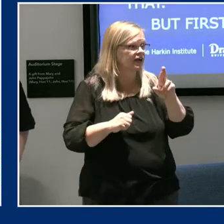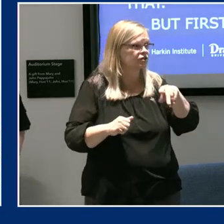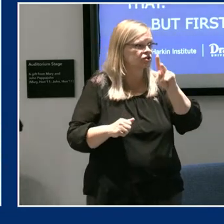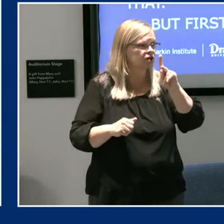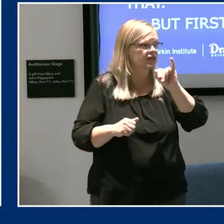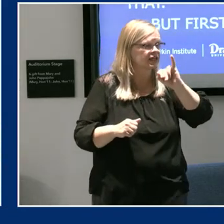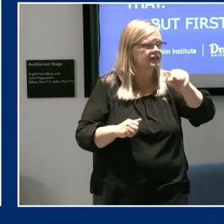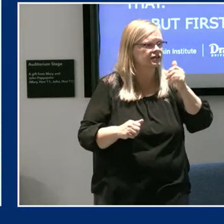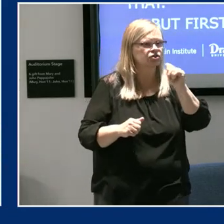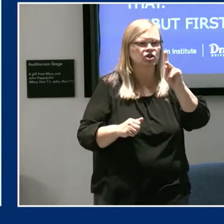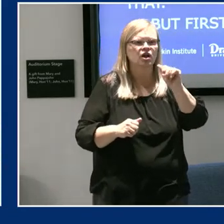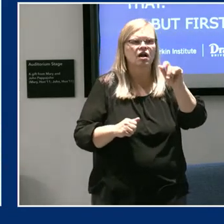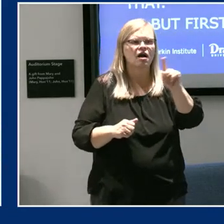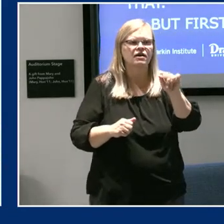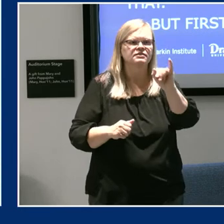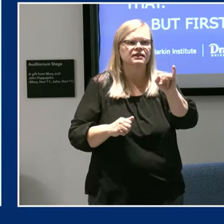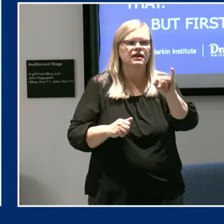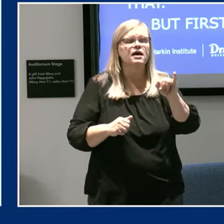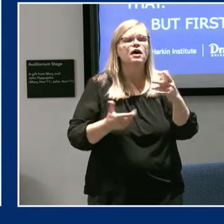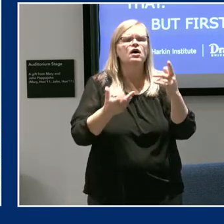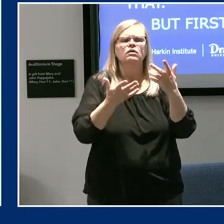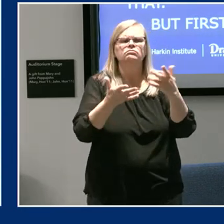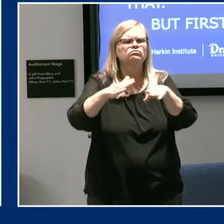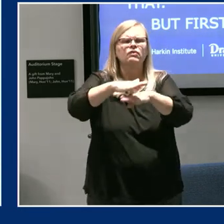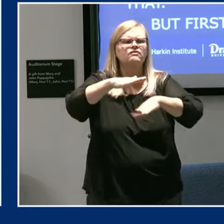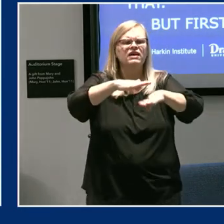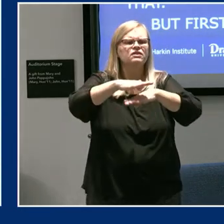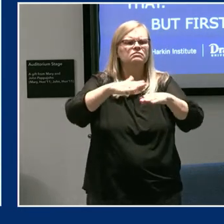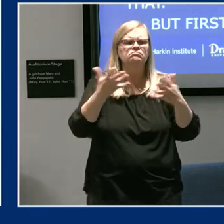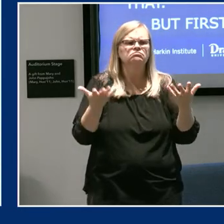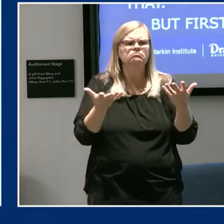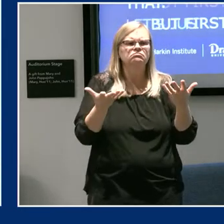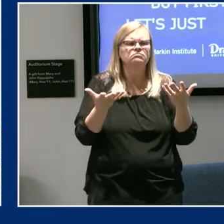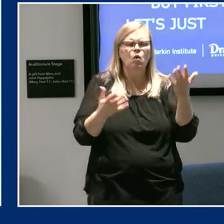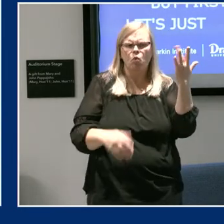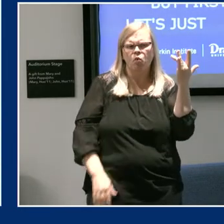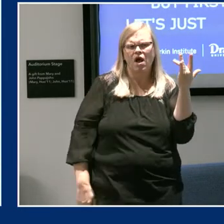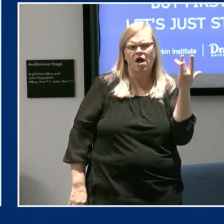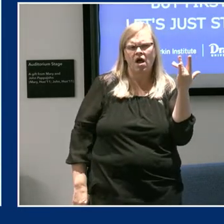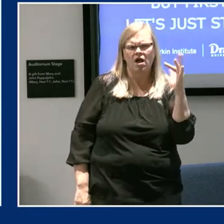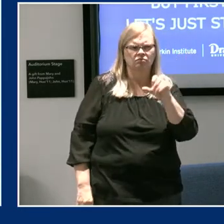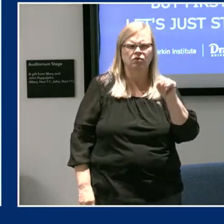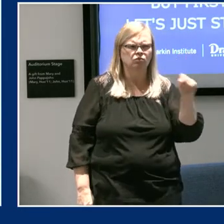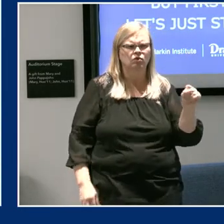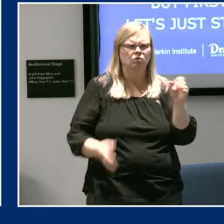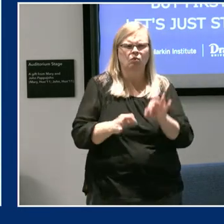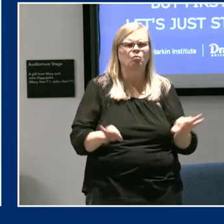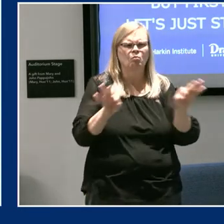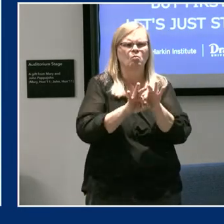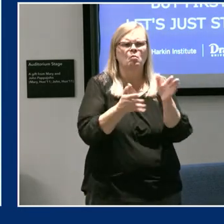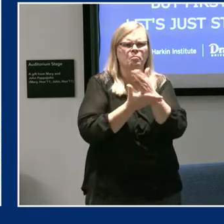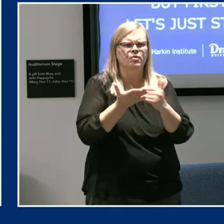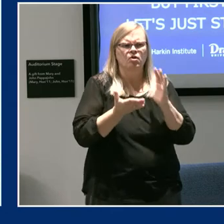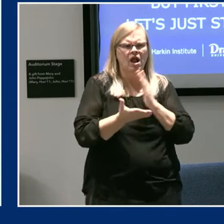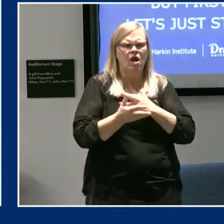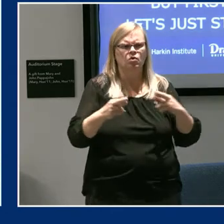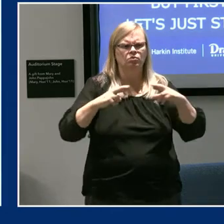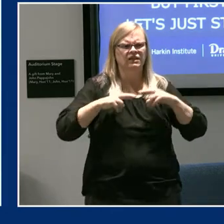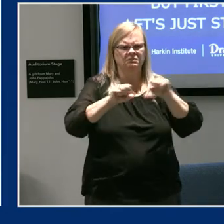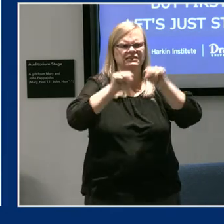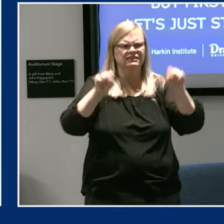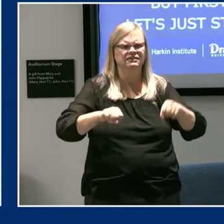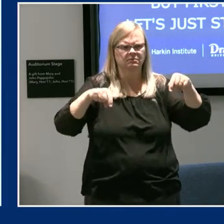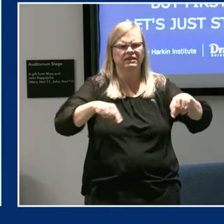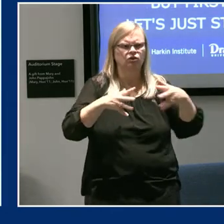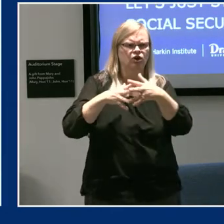And let's just start with the fundamentals. Why is Social Security such an important part of our retirement system in